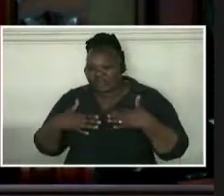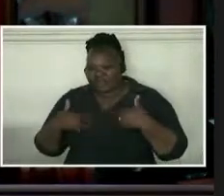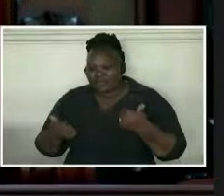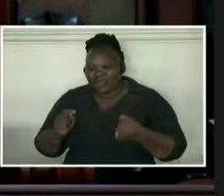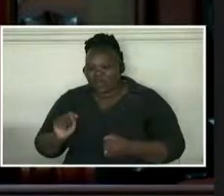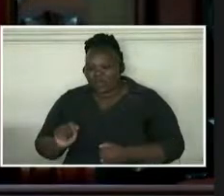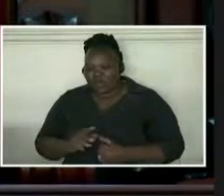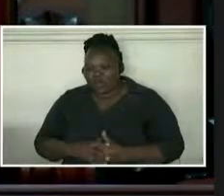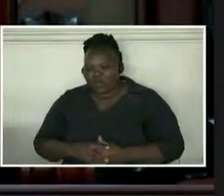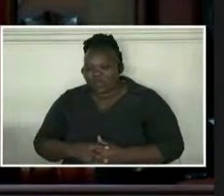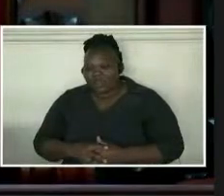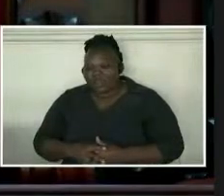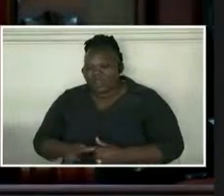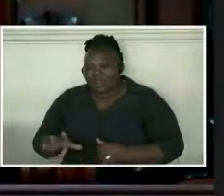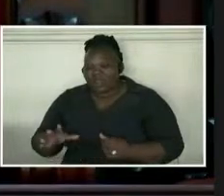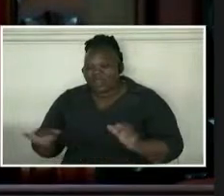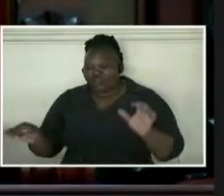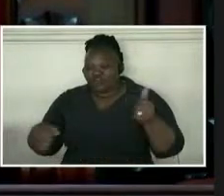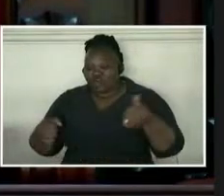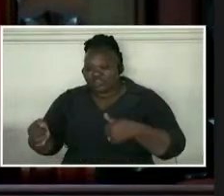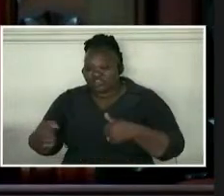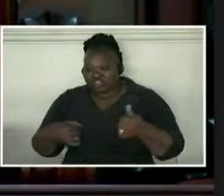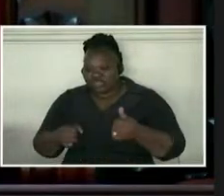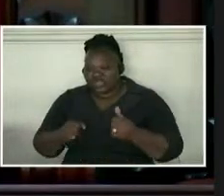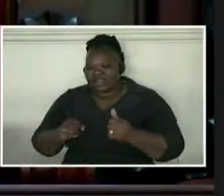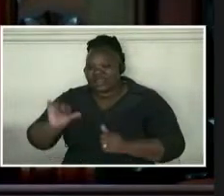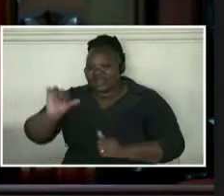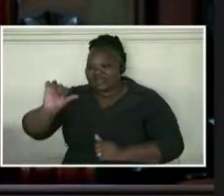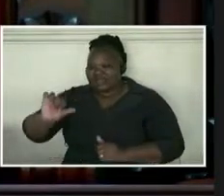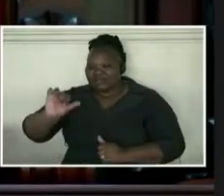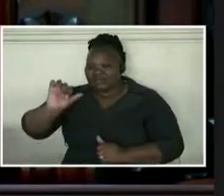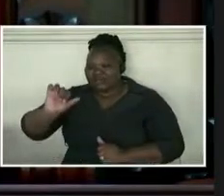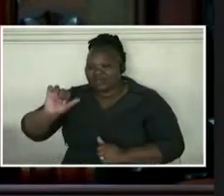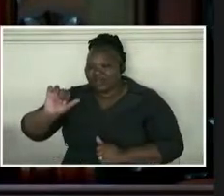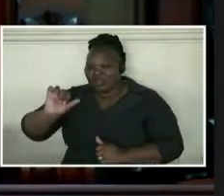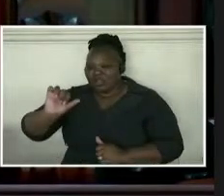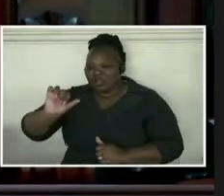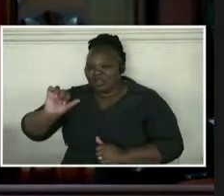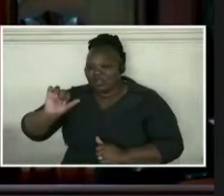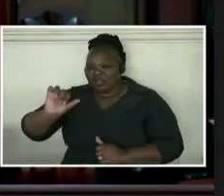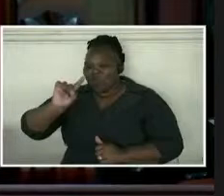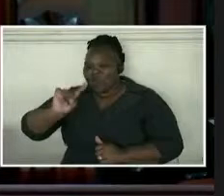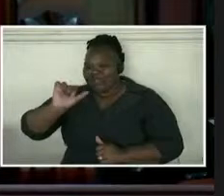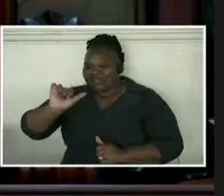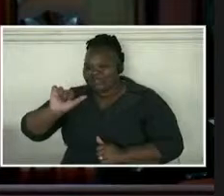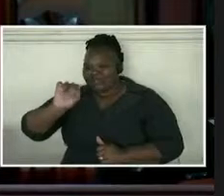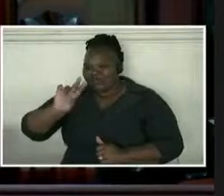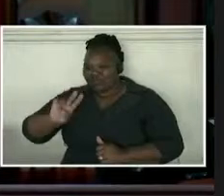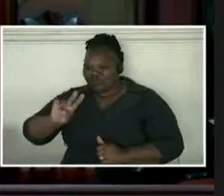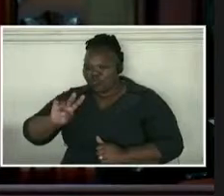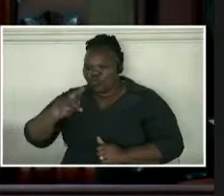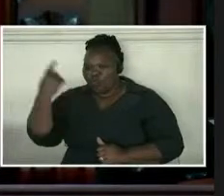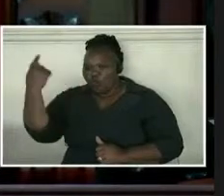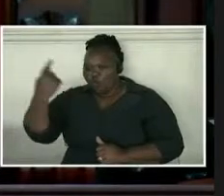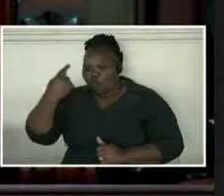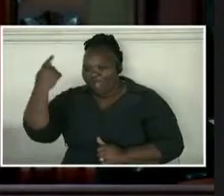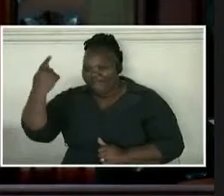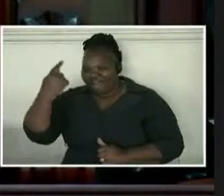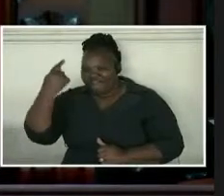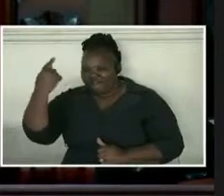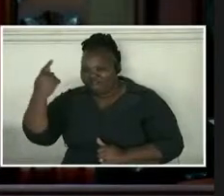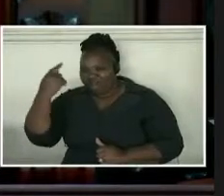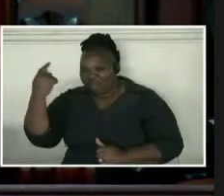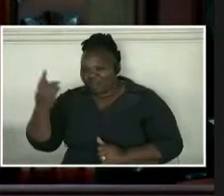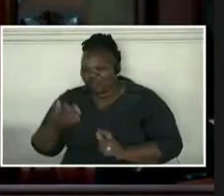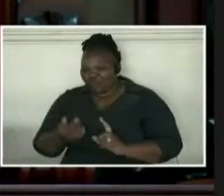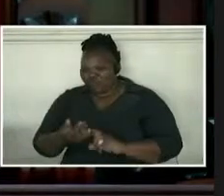the installation of 162 free wi-fi connectivity will allow the underprivileged student to